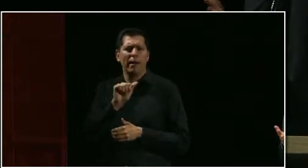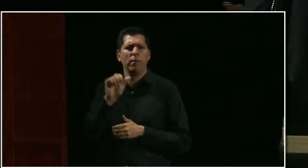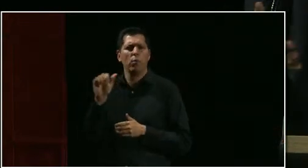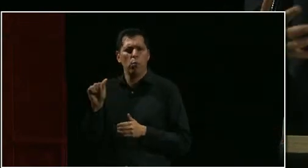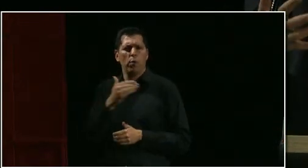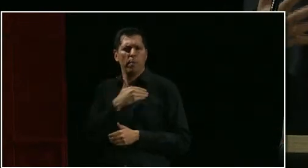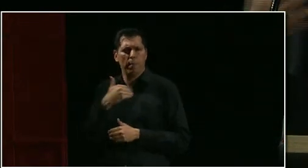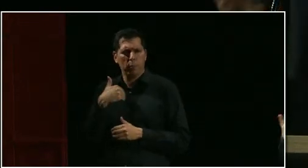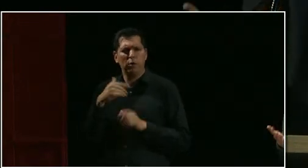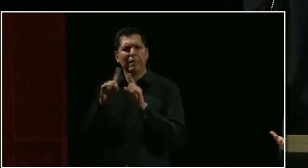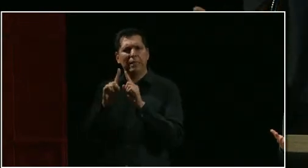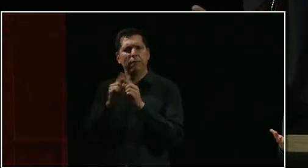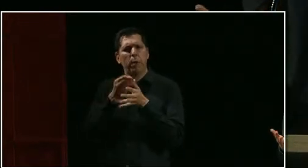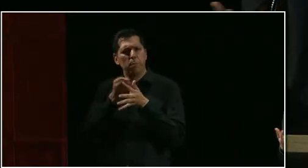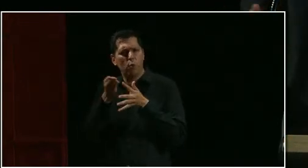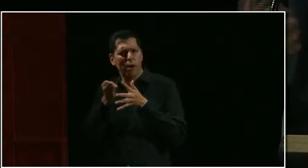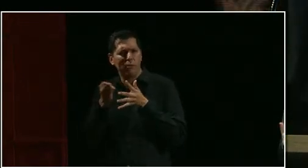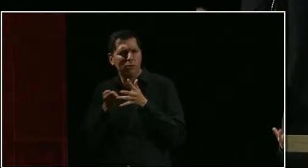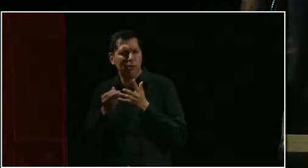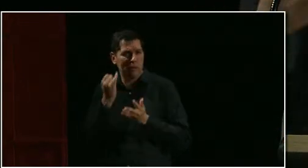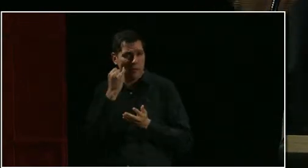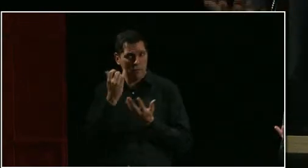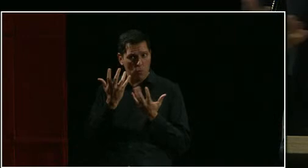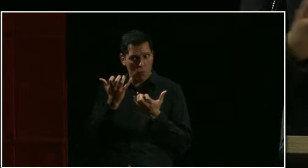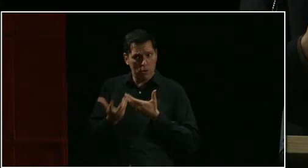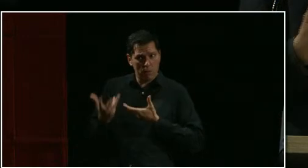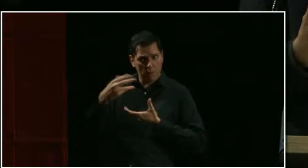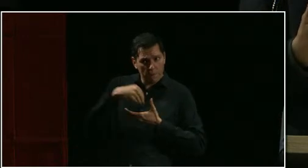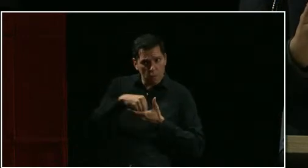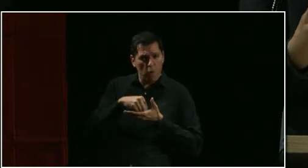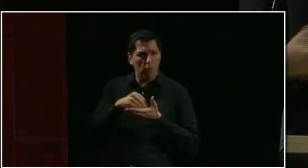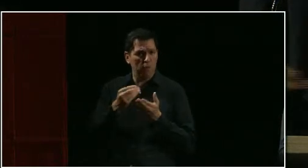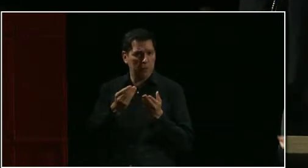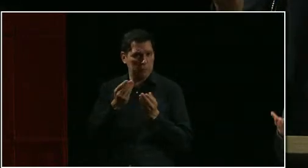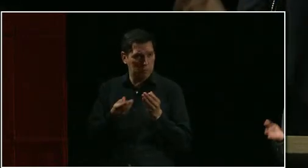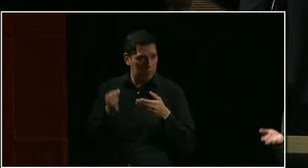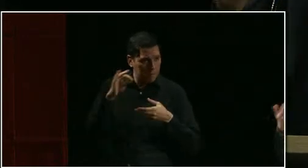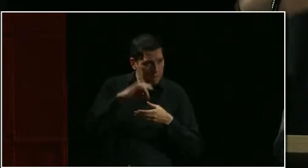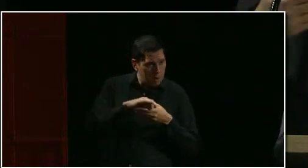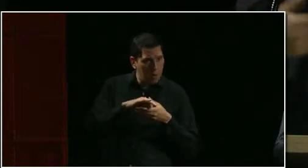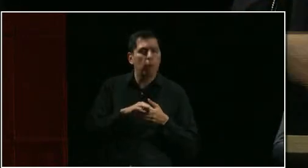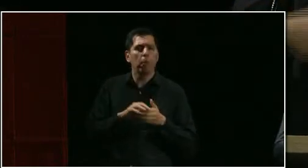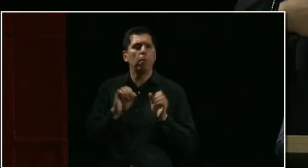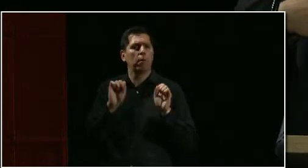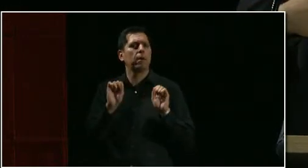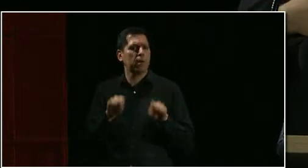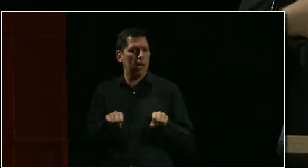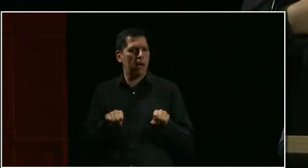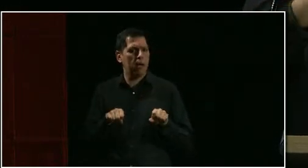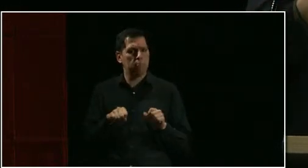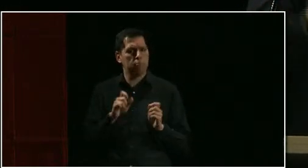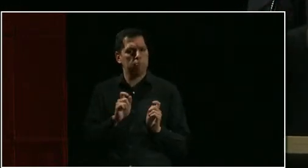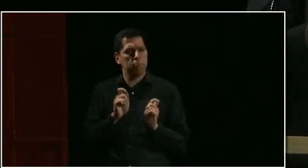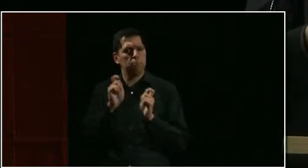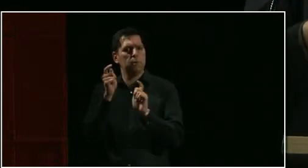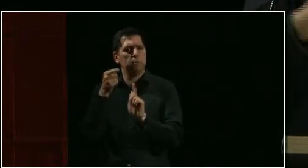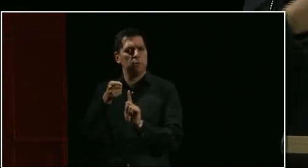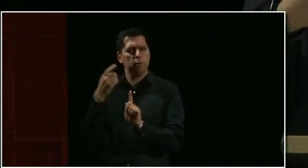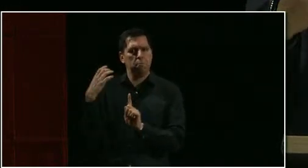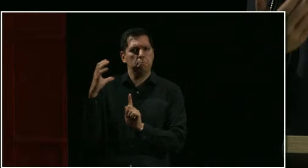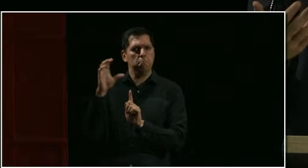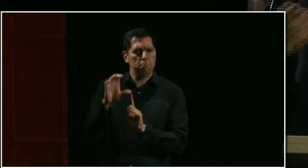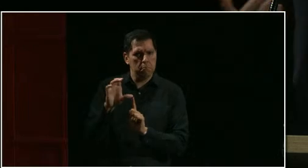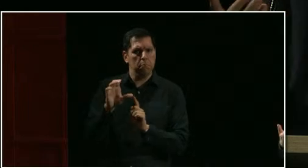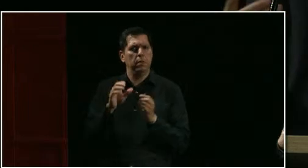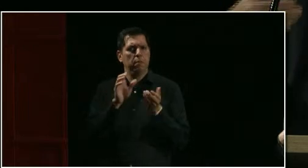branches if they want to participate and opt in to vote in the category. By opting in, then they are then given a certain assignment of certain